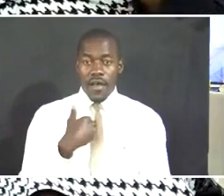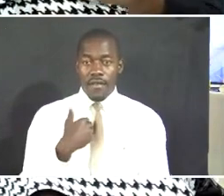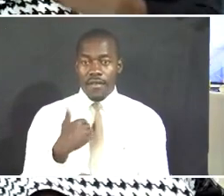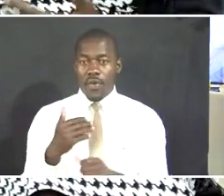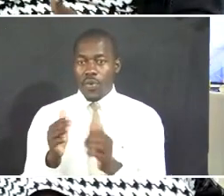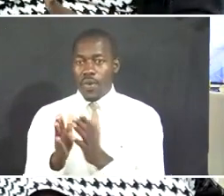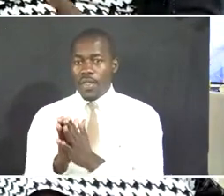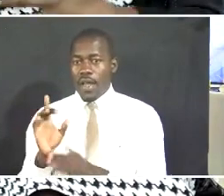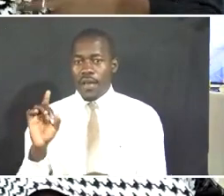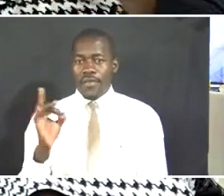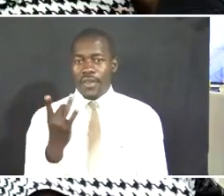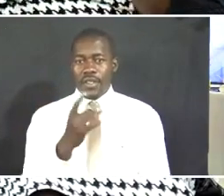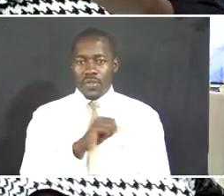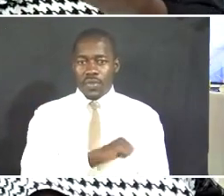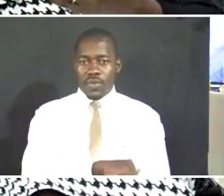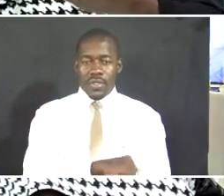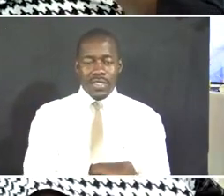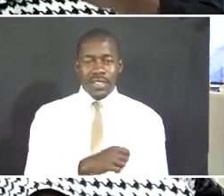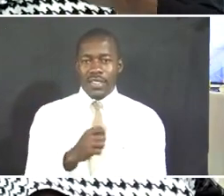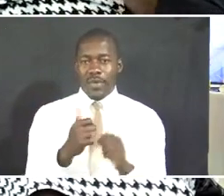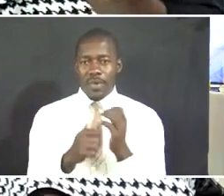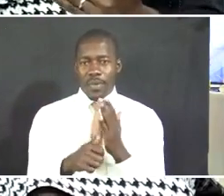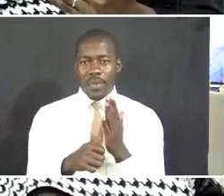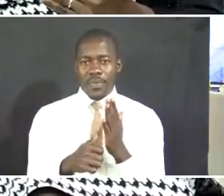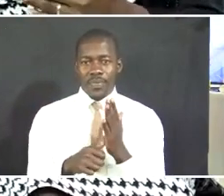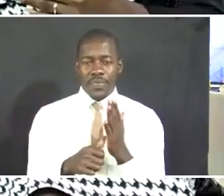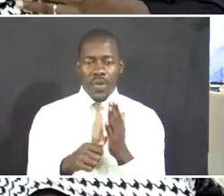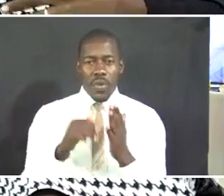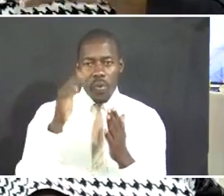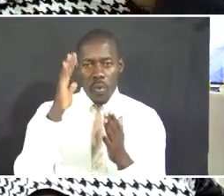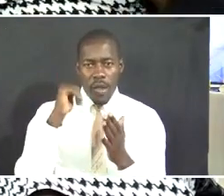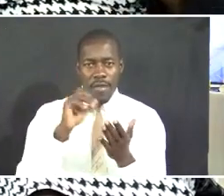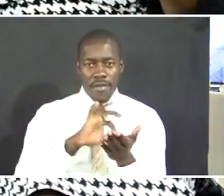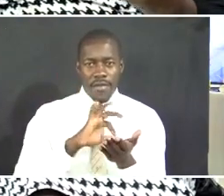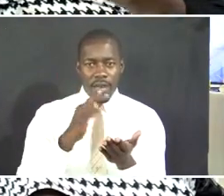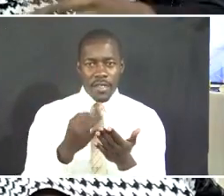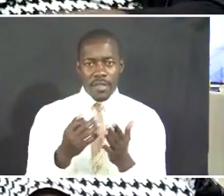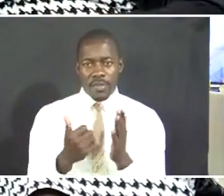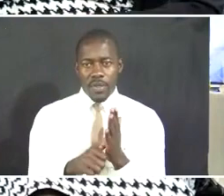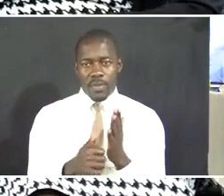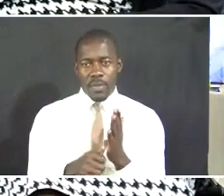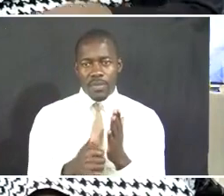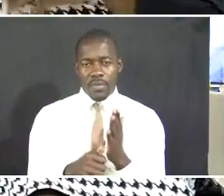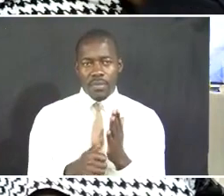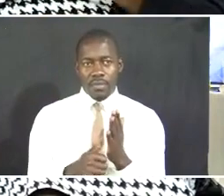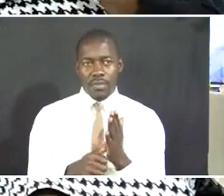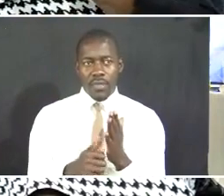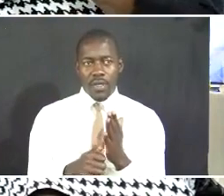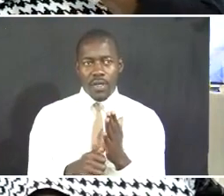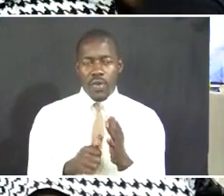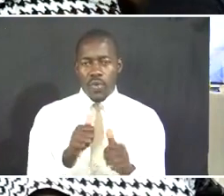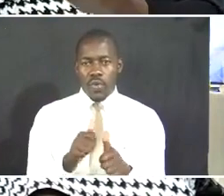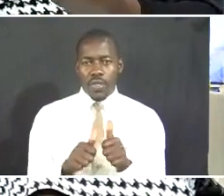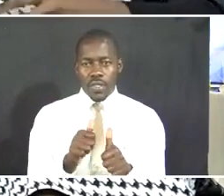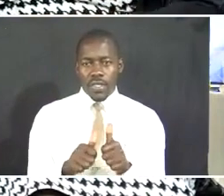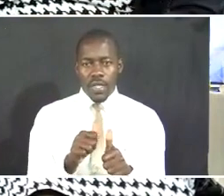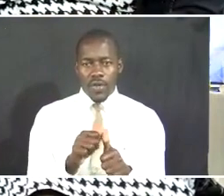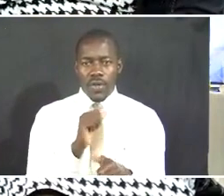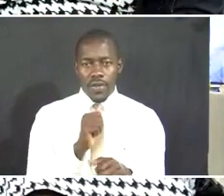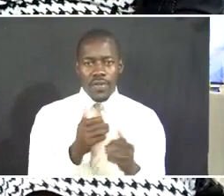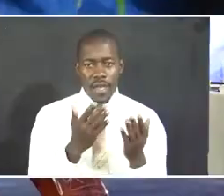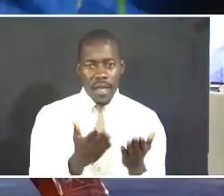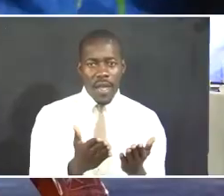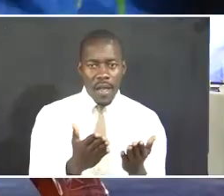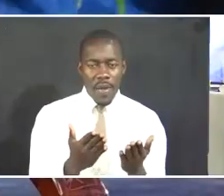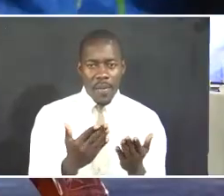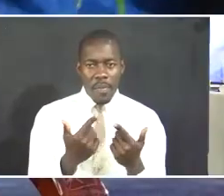schools, it's not comparable. They have state-of-art facilities, including equipment, which are not there. But you see, those are